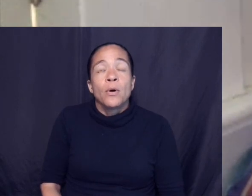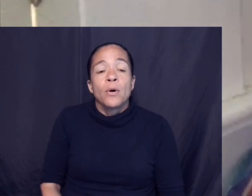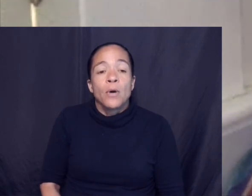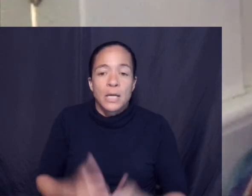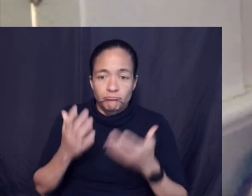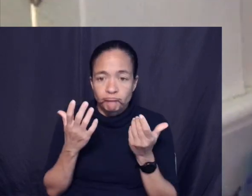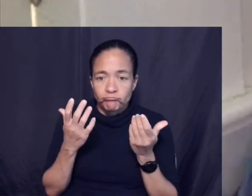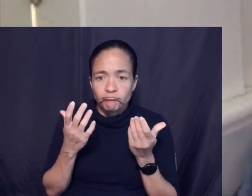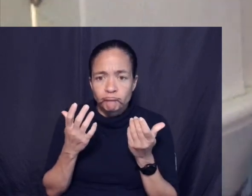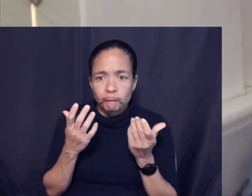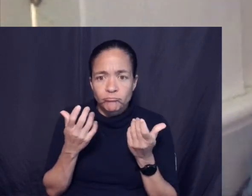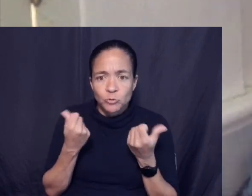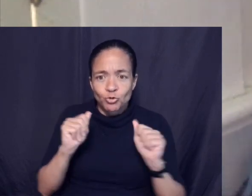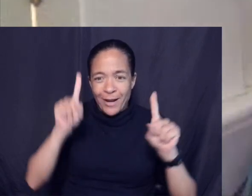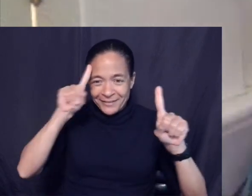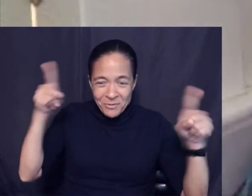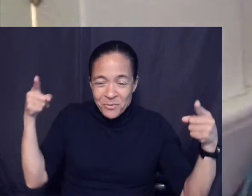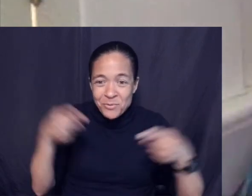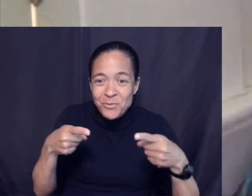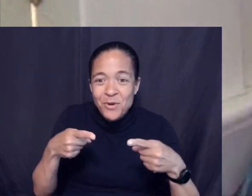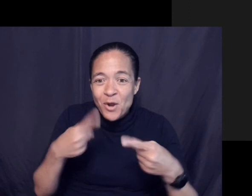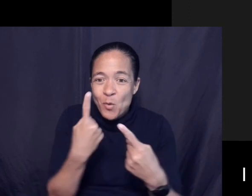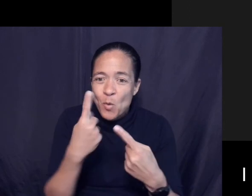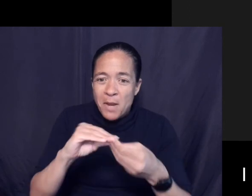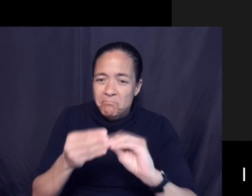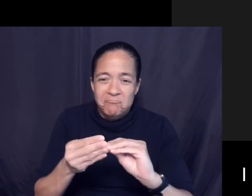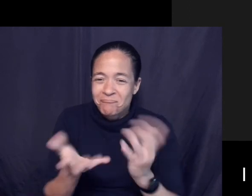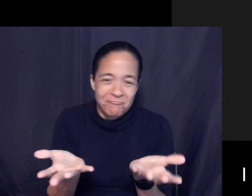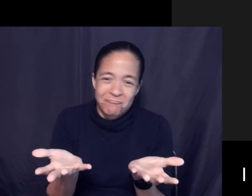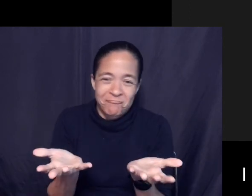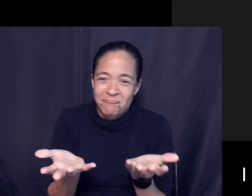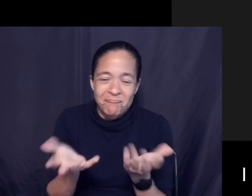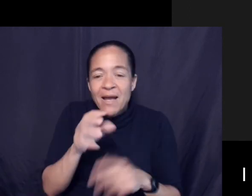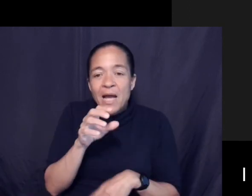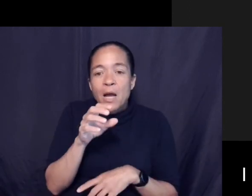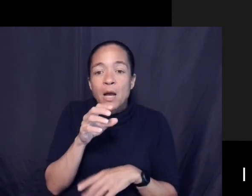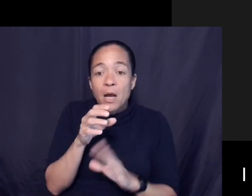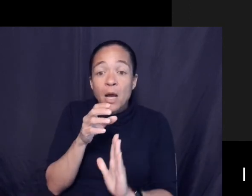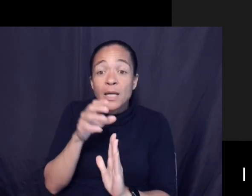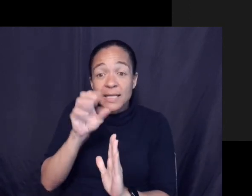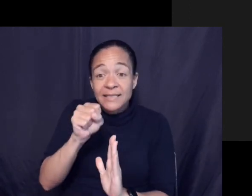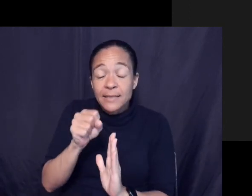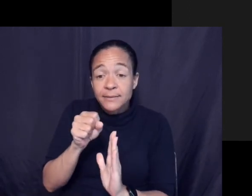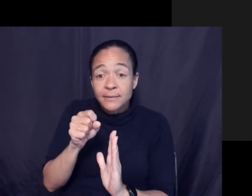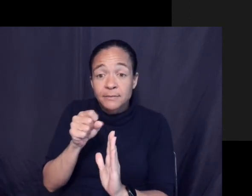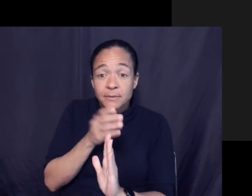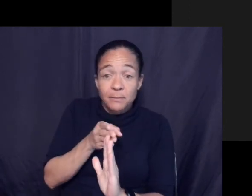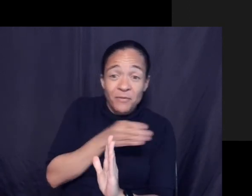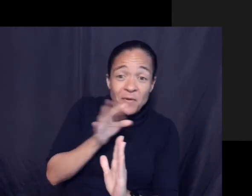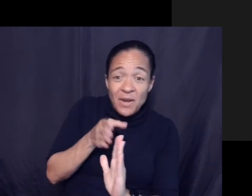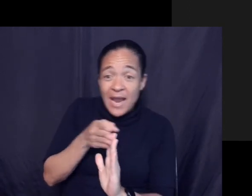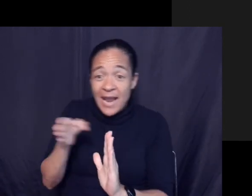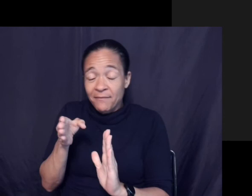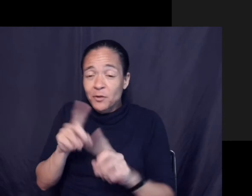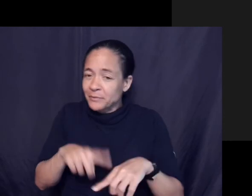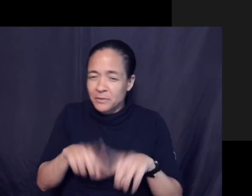speaking of it, like trying to concise all of that down together. I mean, not only are we a different family before and after